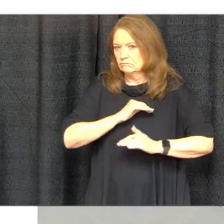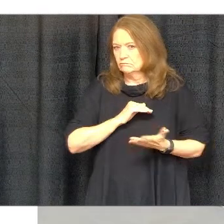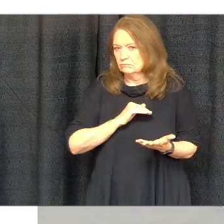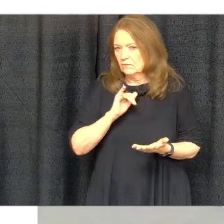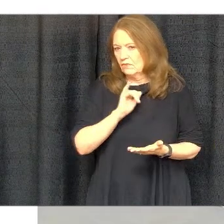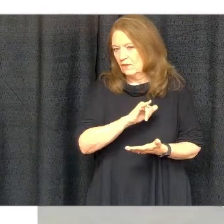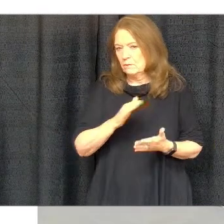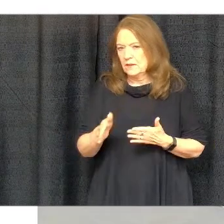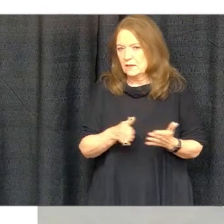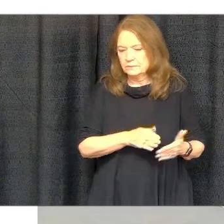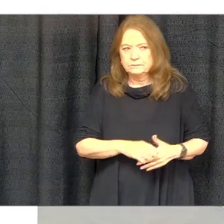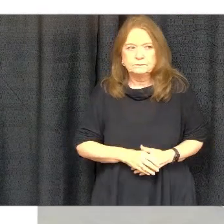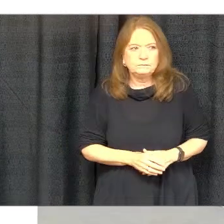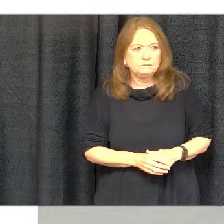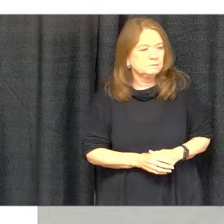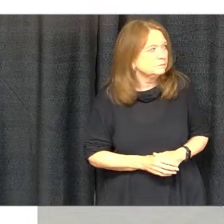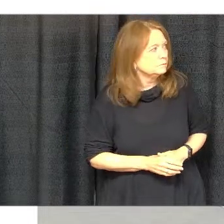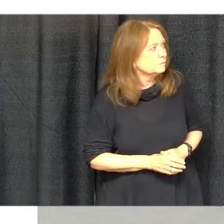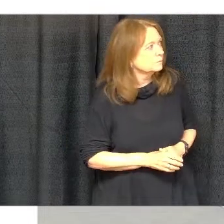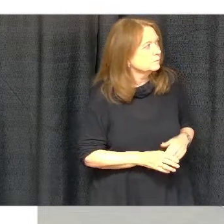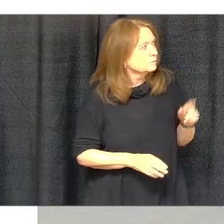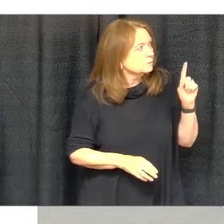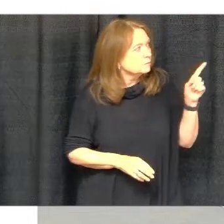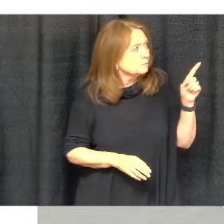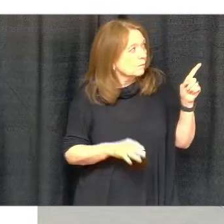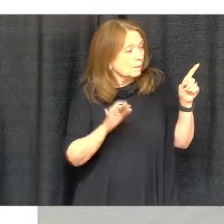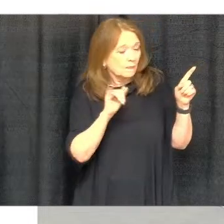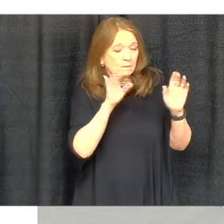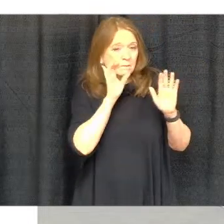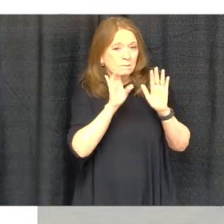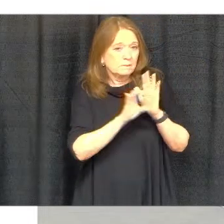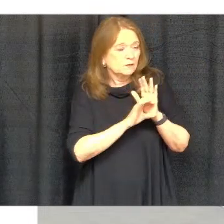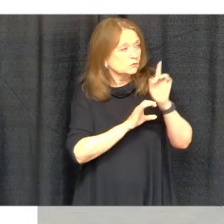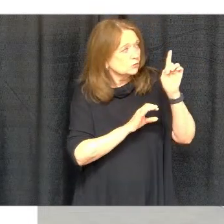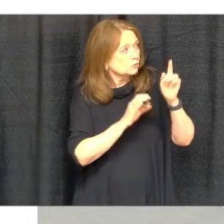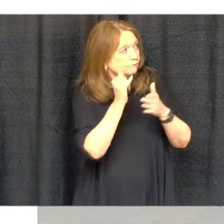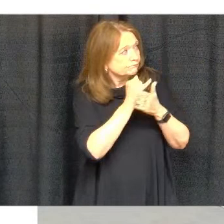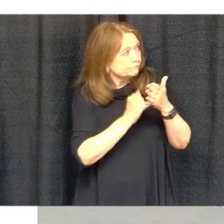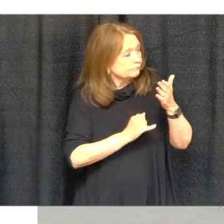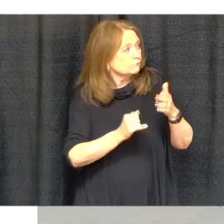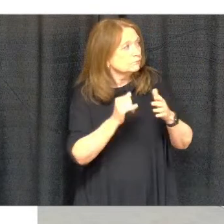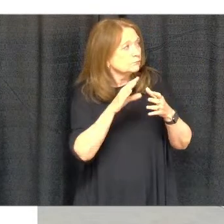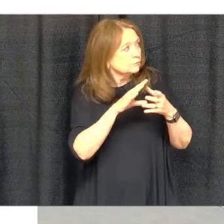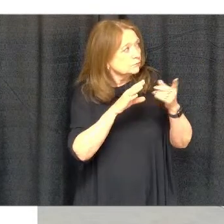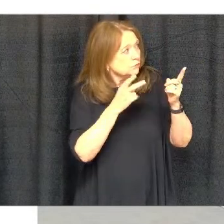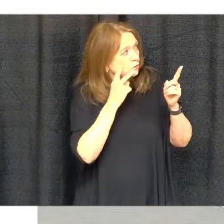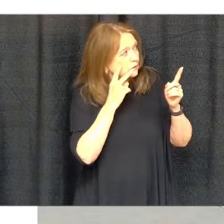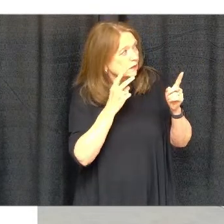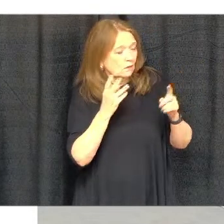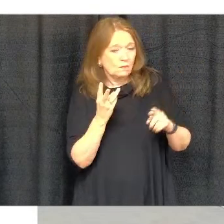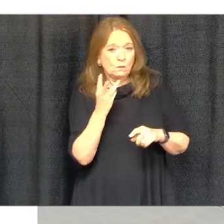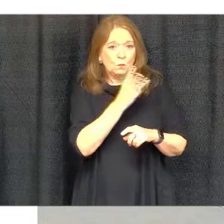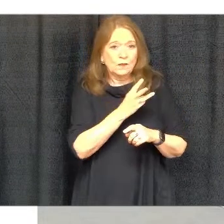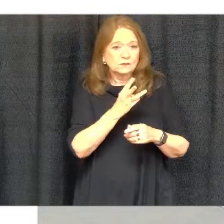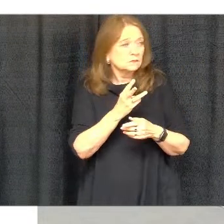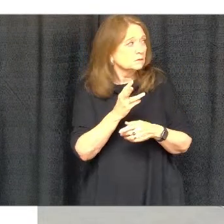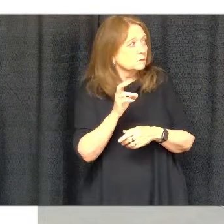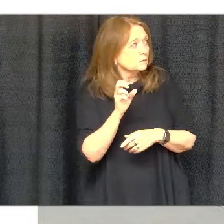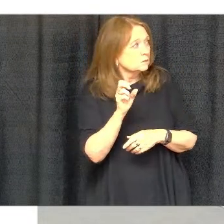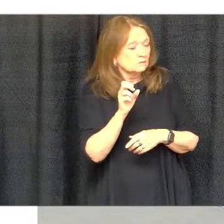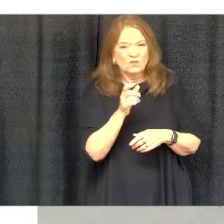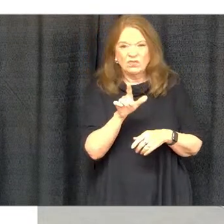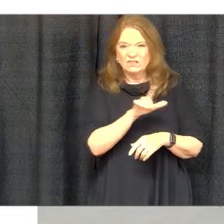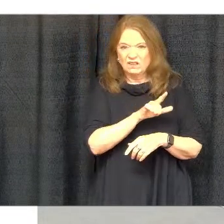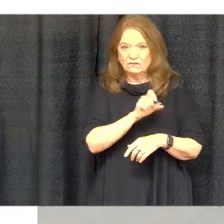this. Here's a 3D rendering of the stories of the building. You can see the west side or left side here is a little